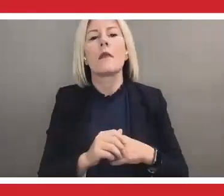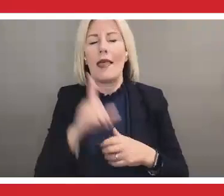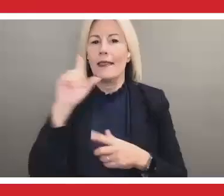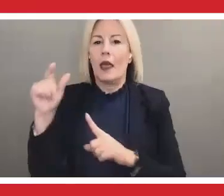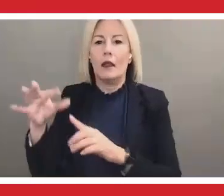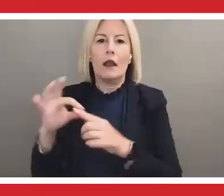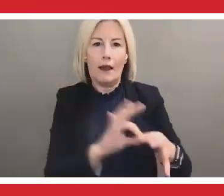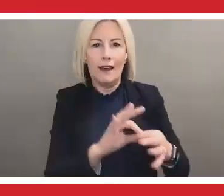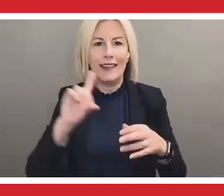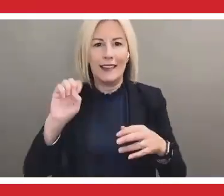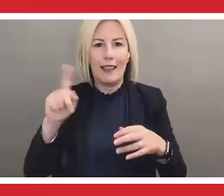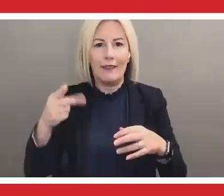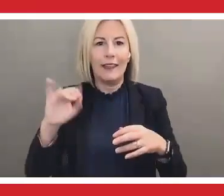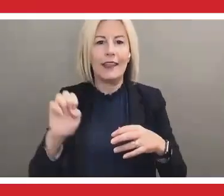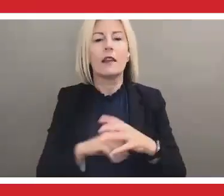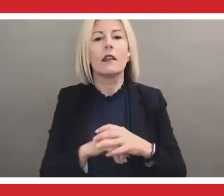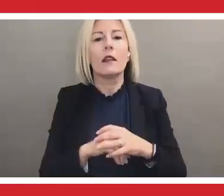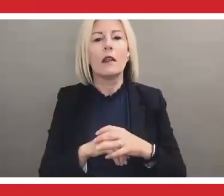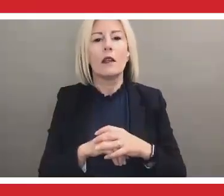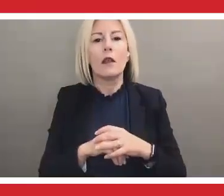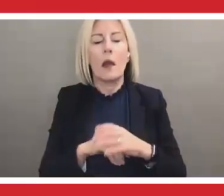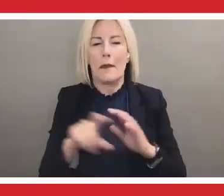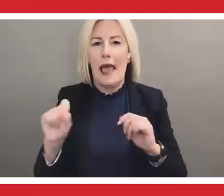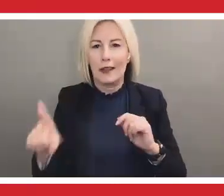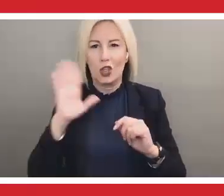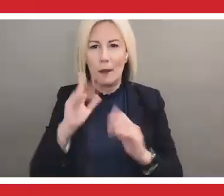is that how we use it and